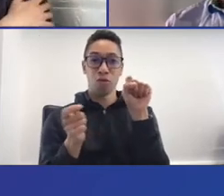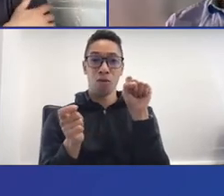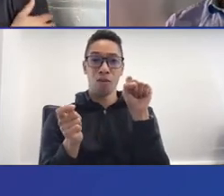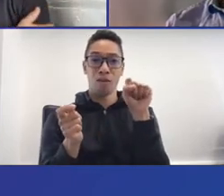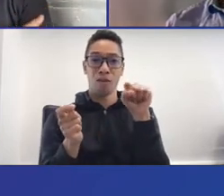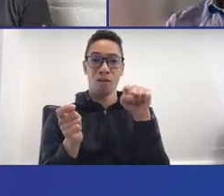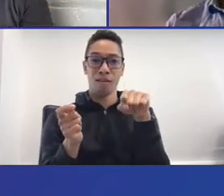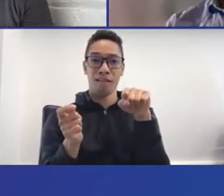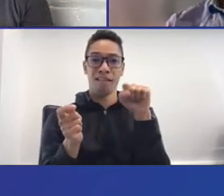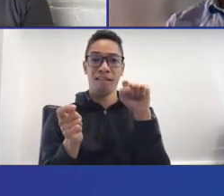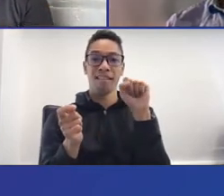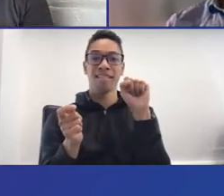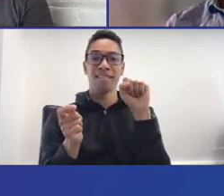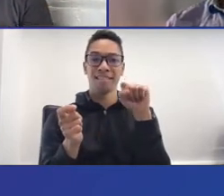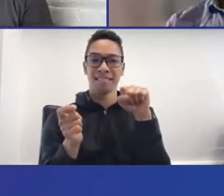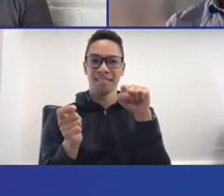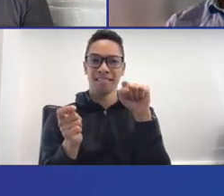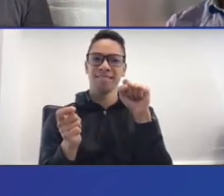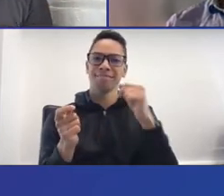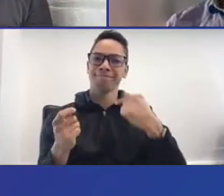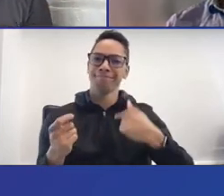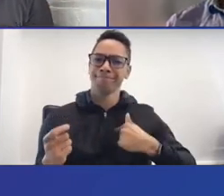I'm feeling